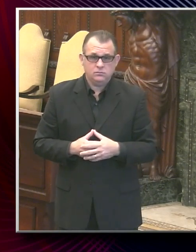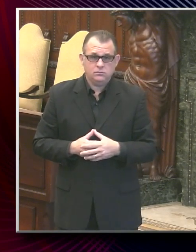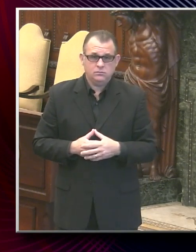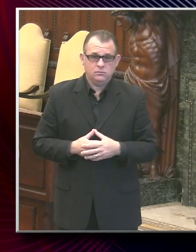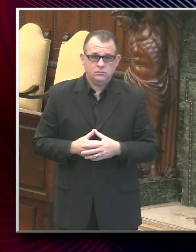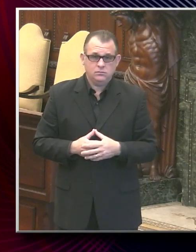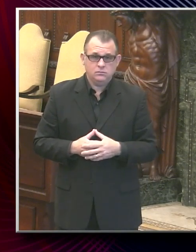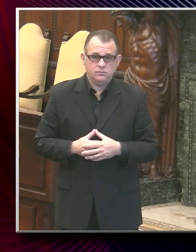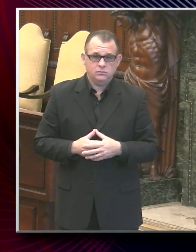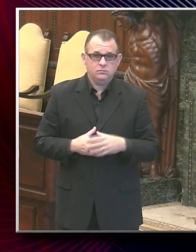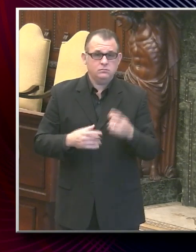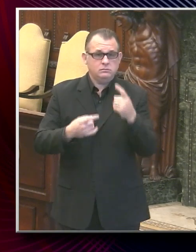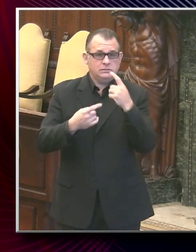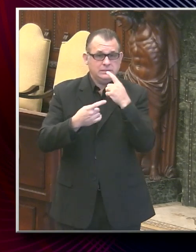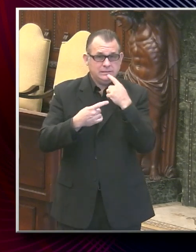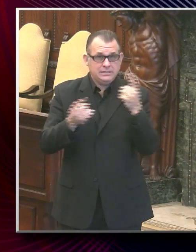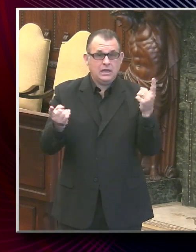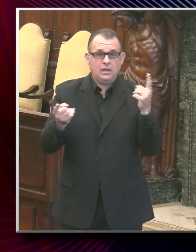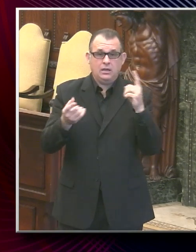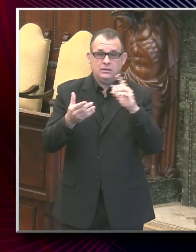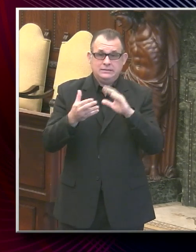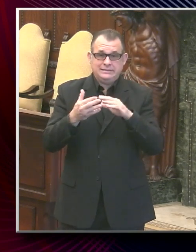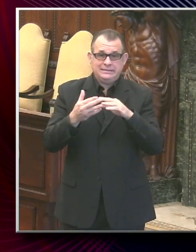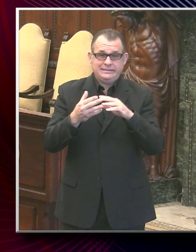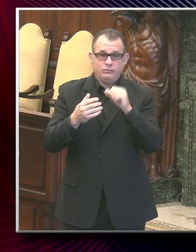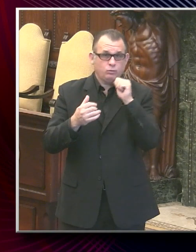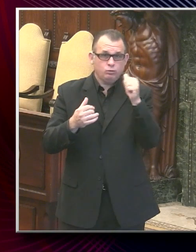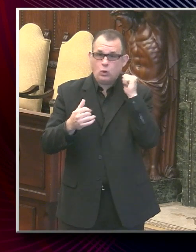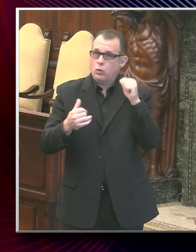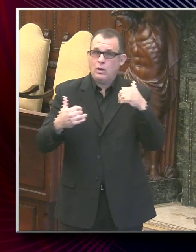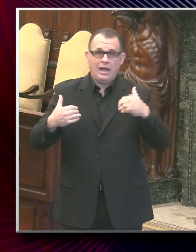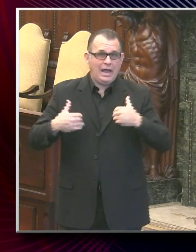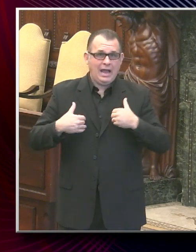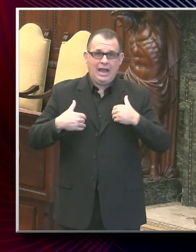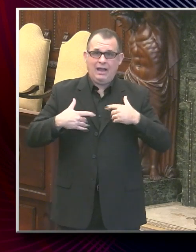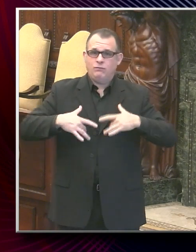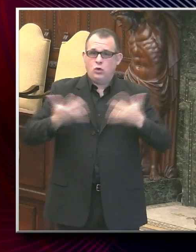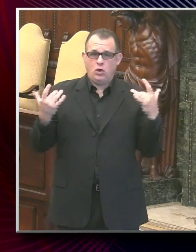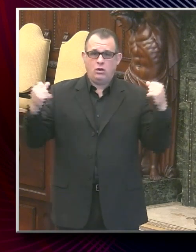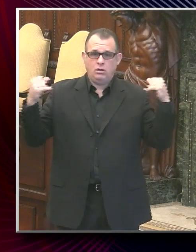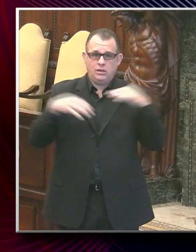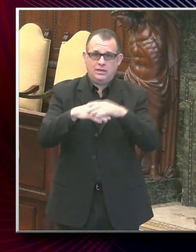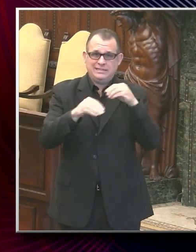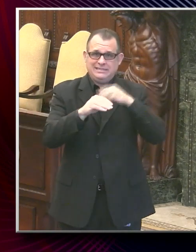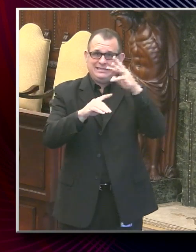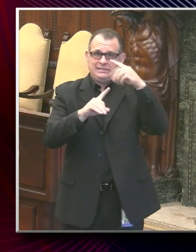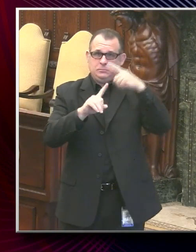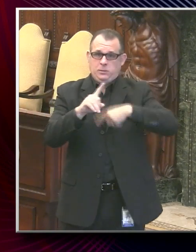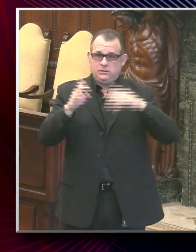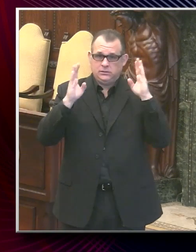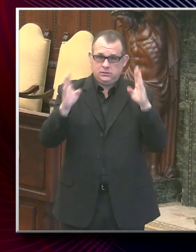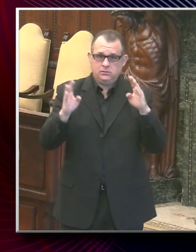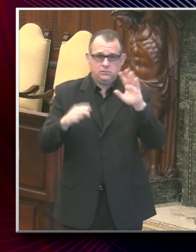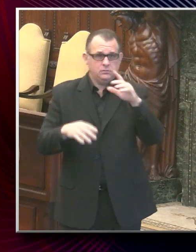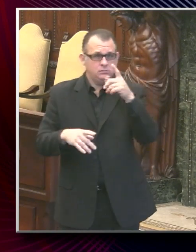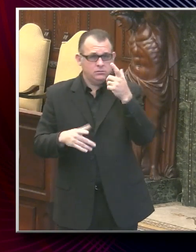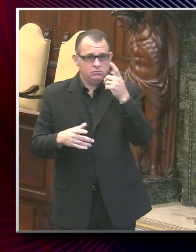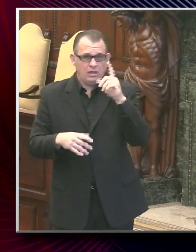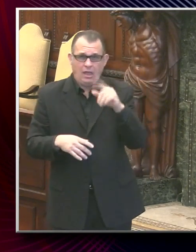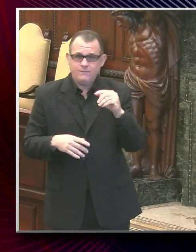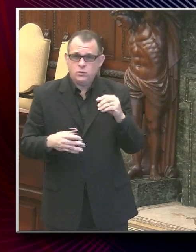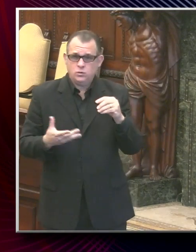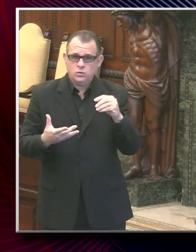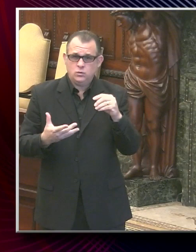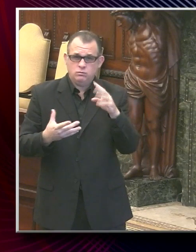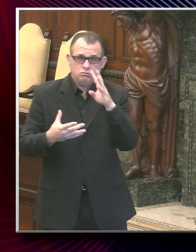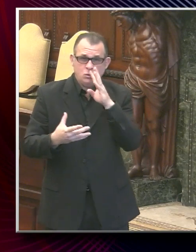now that it's been announced that the city is not going to have any large gatherings for the next 6 months, have you spoken to the organizations that